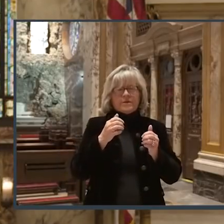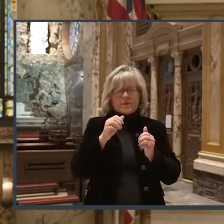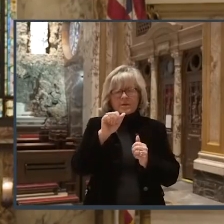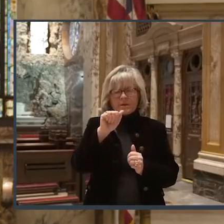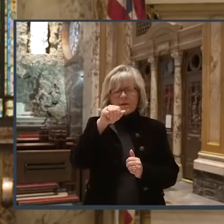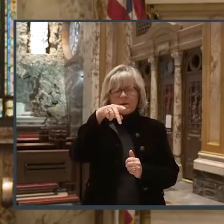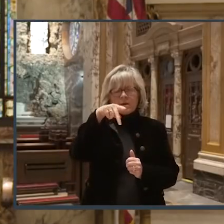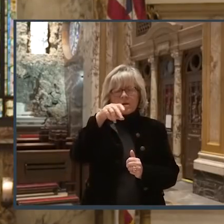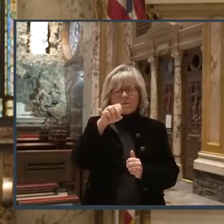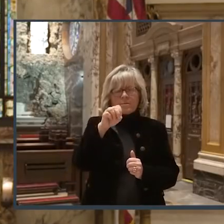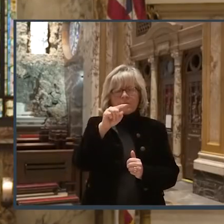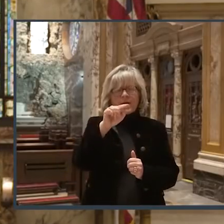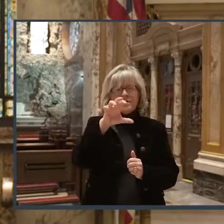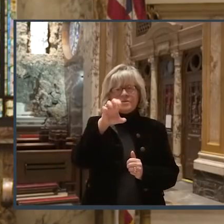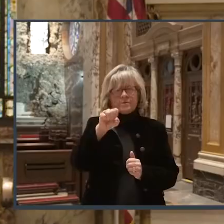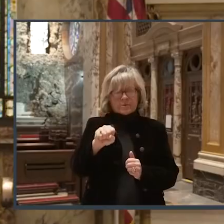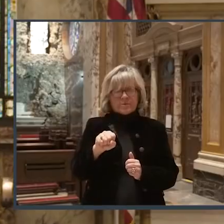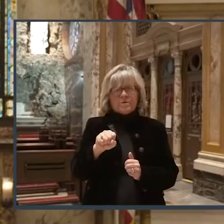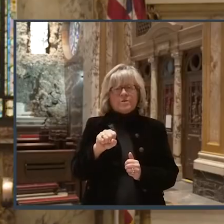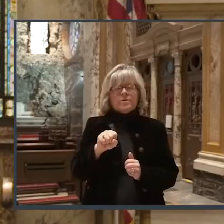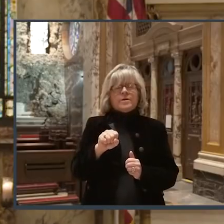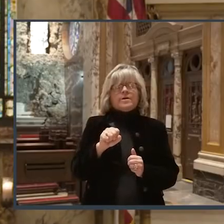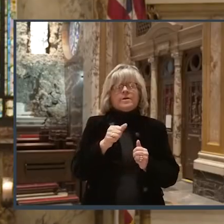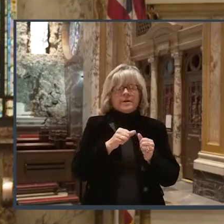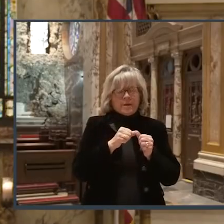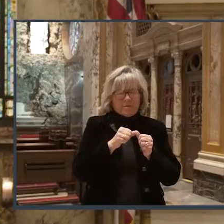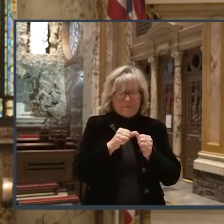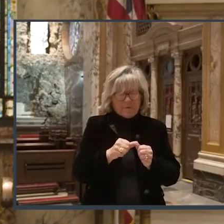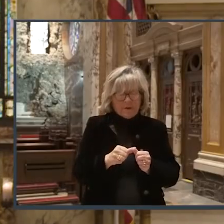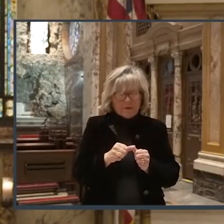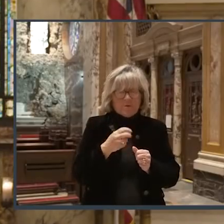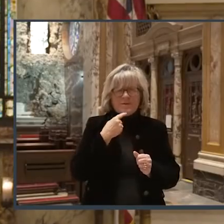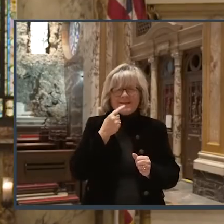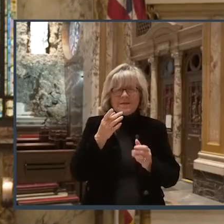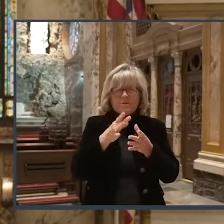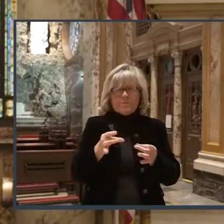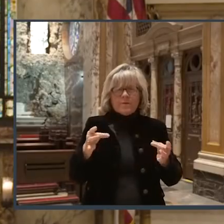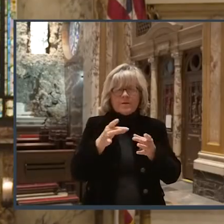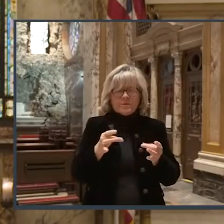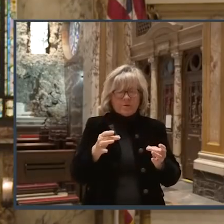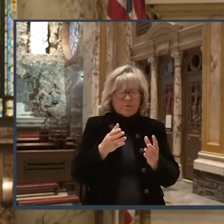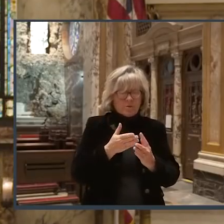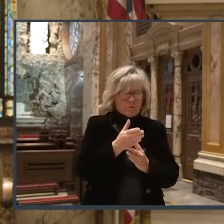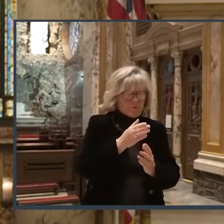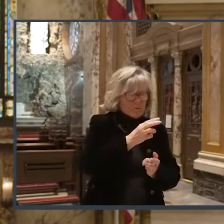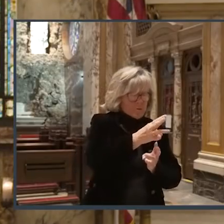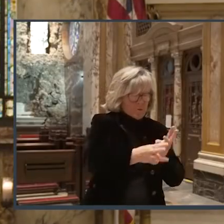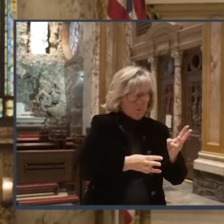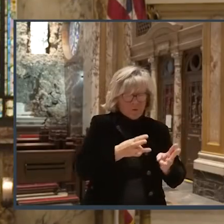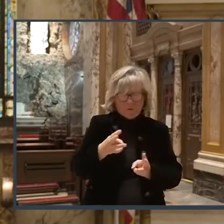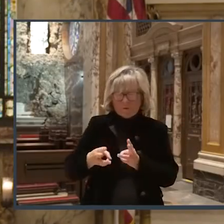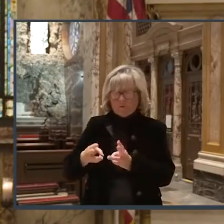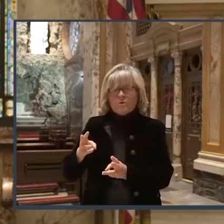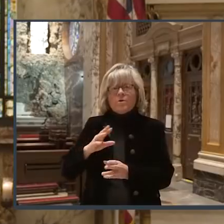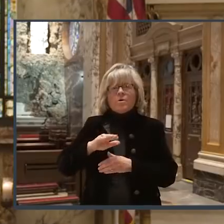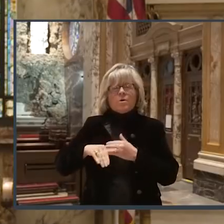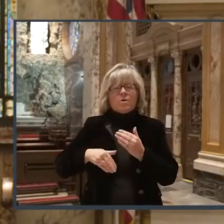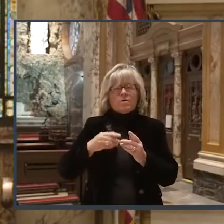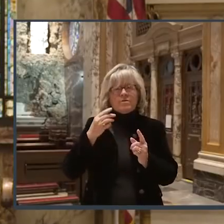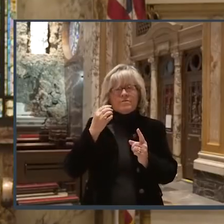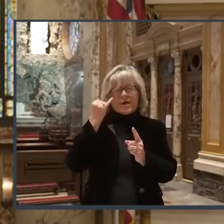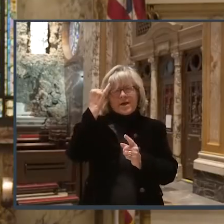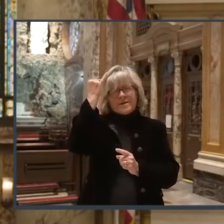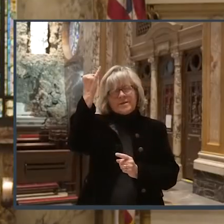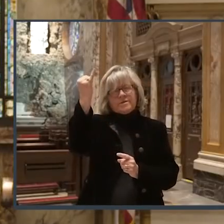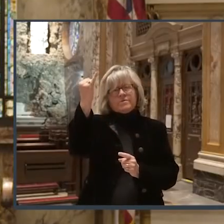chosen by Jesus to carry on his message throughout the world were simple fishermen, tax collectors, and political idealists.